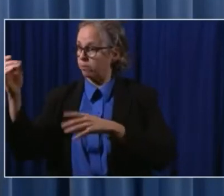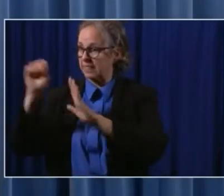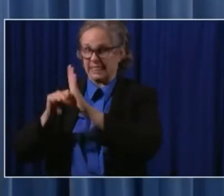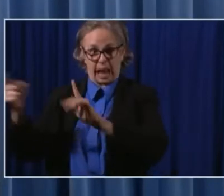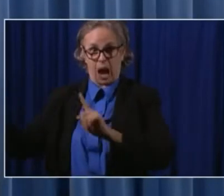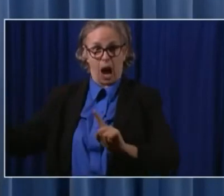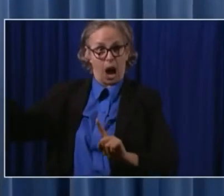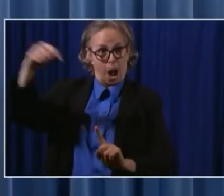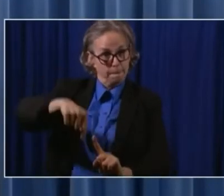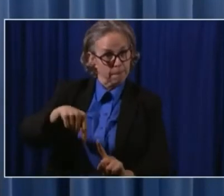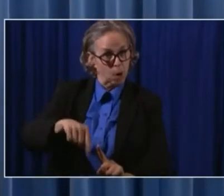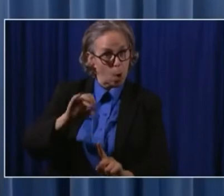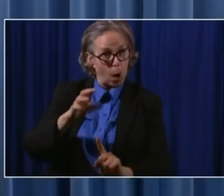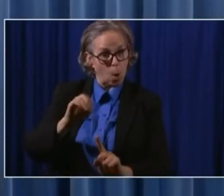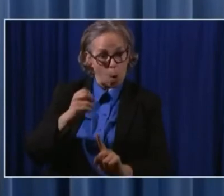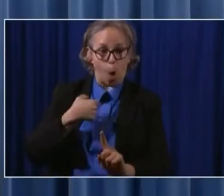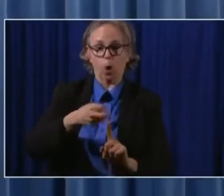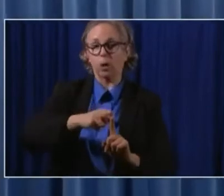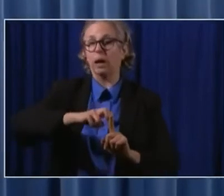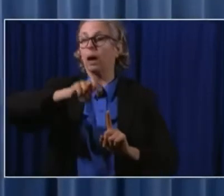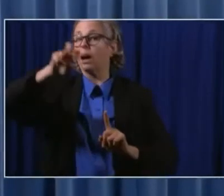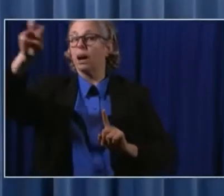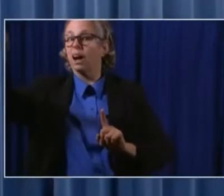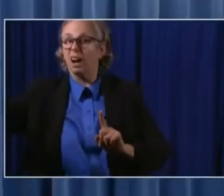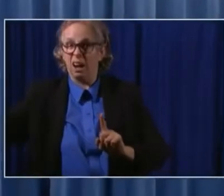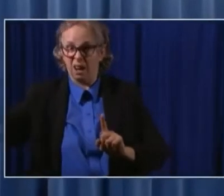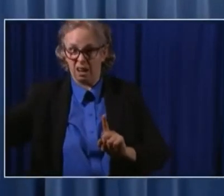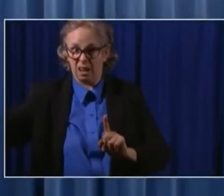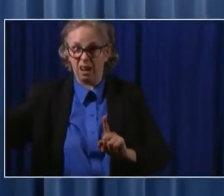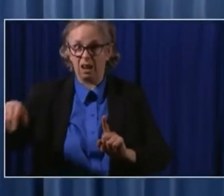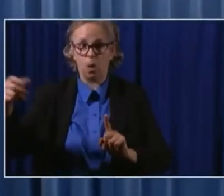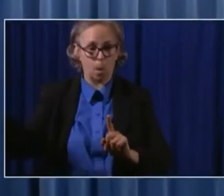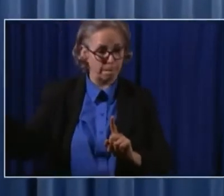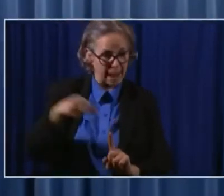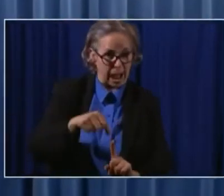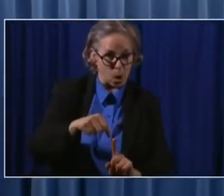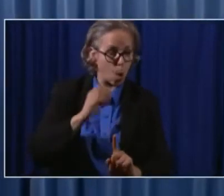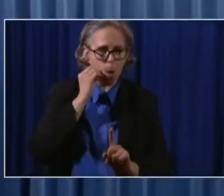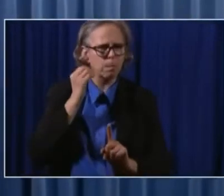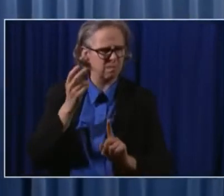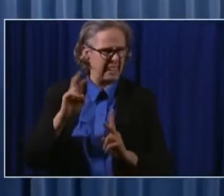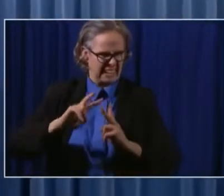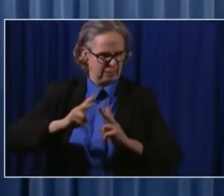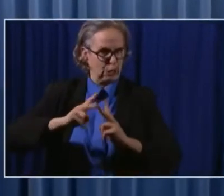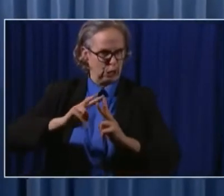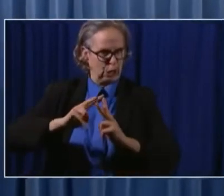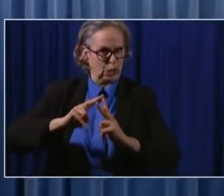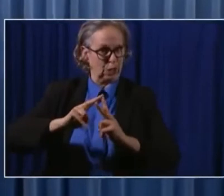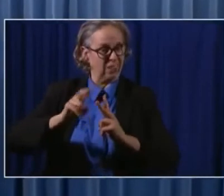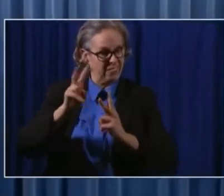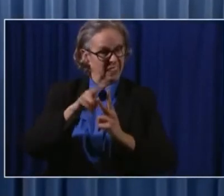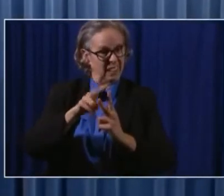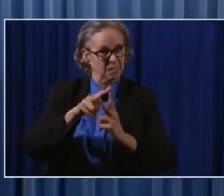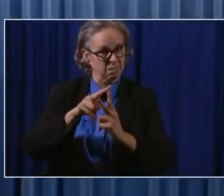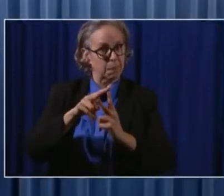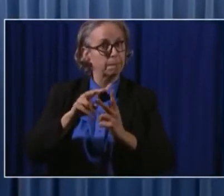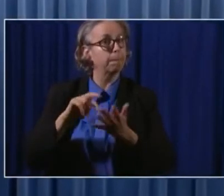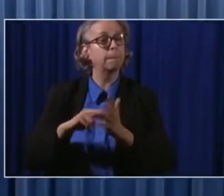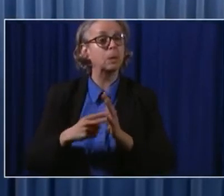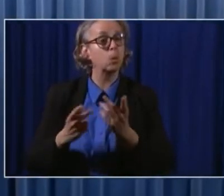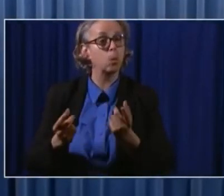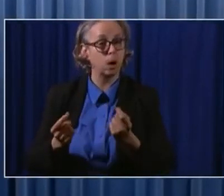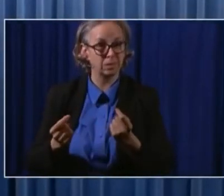states and come back. Let me just say that, there's two things obviously people should be concerned about. One is the